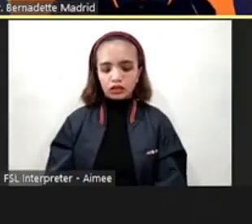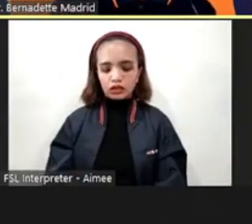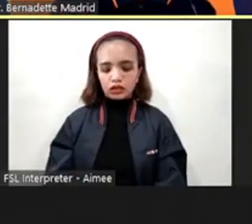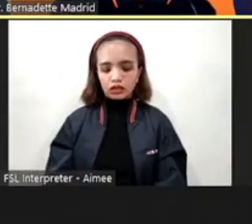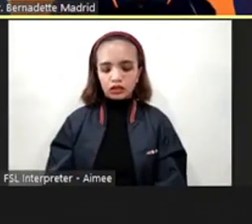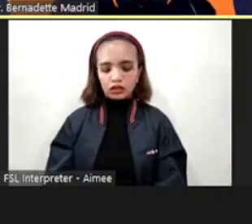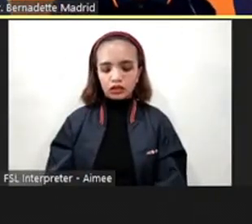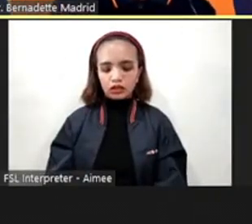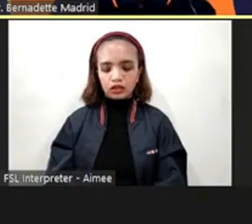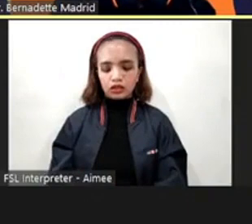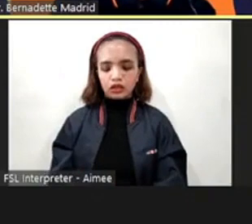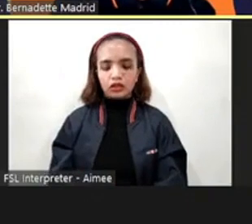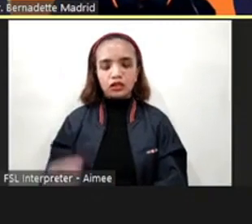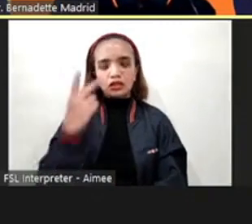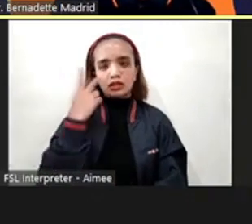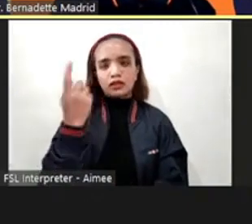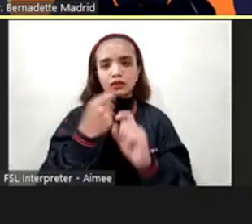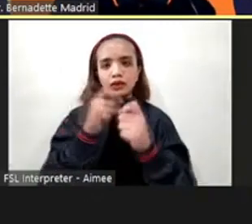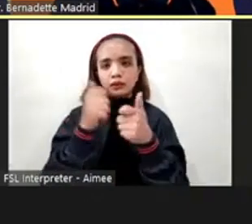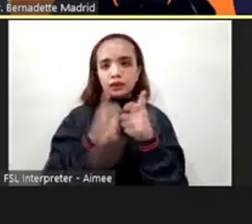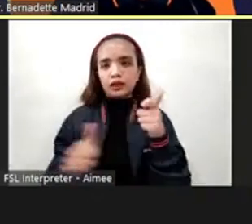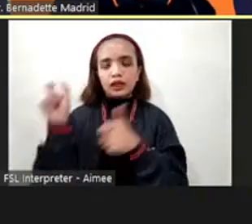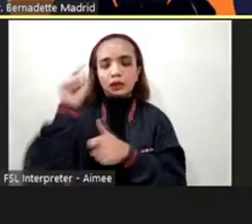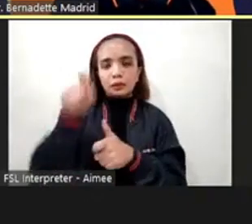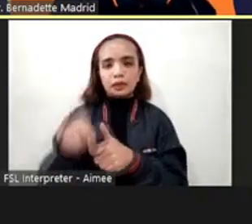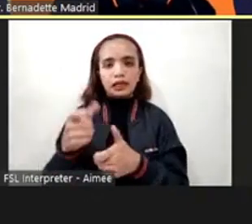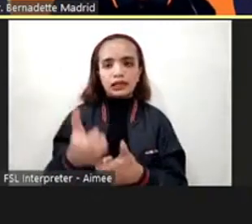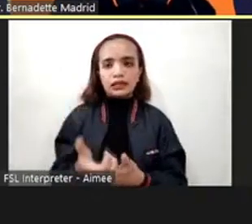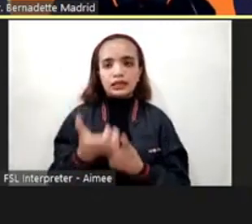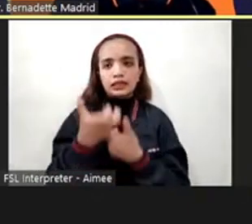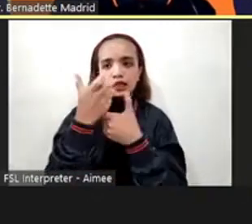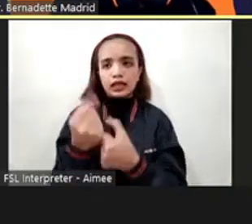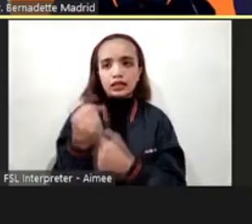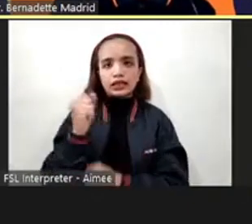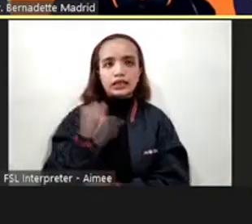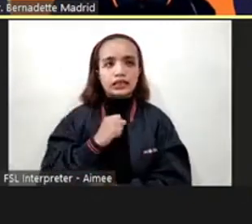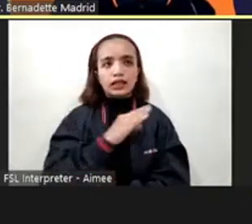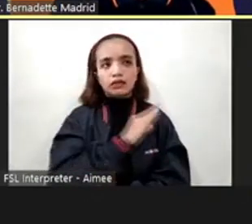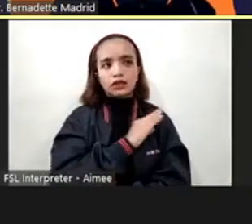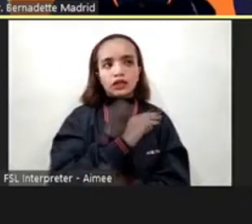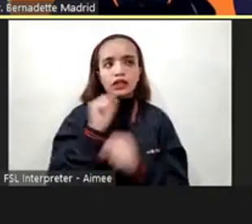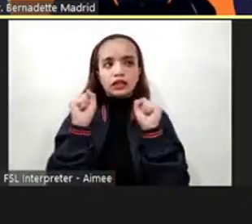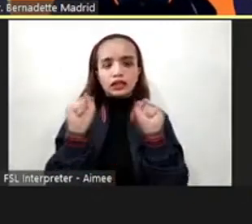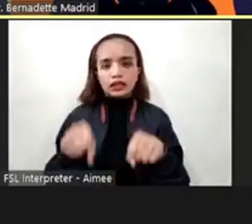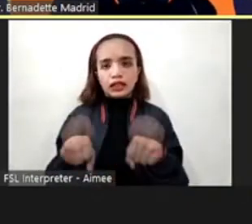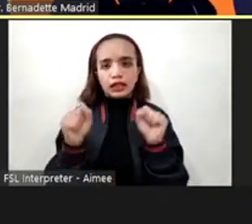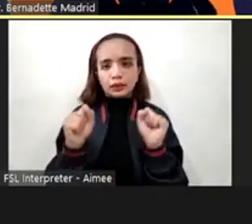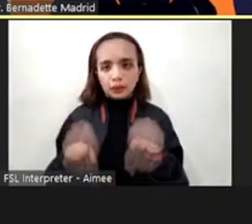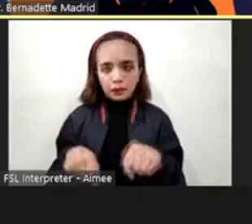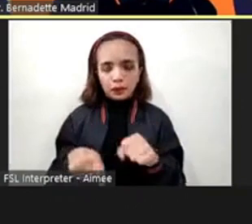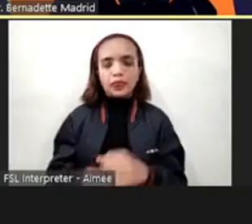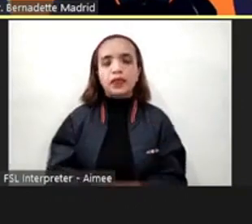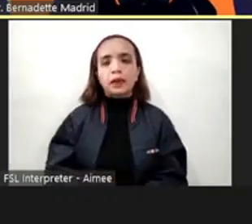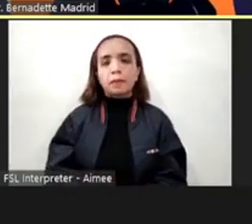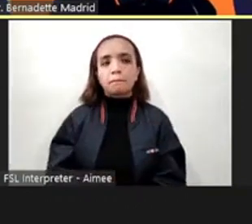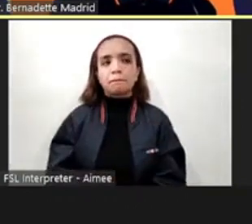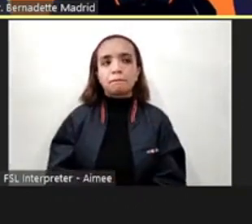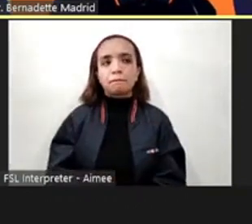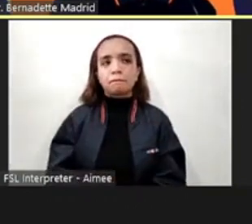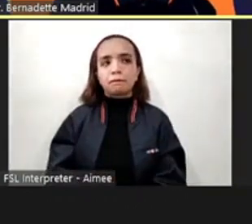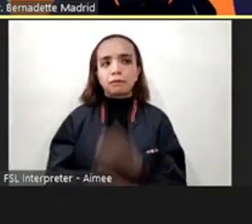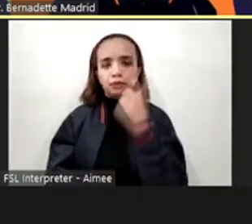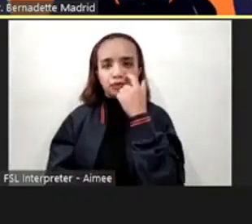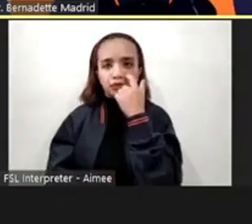head. Okay, so you have to trust that staff can make good decisions. And last but